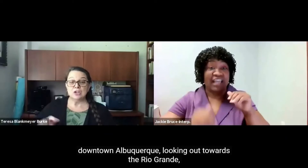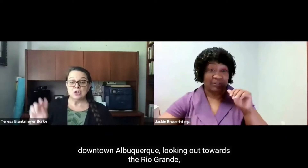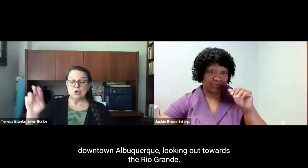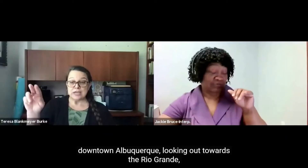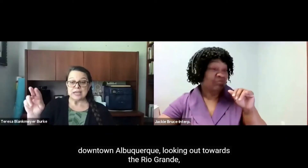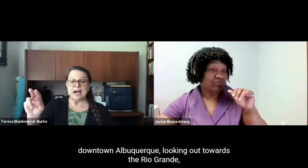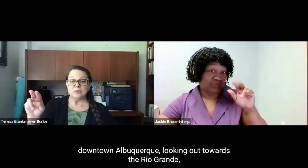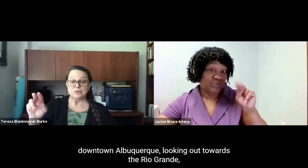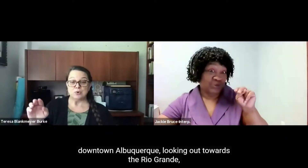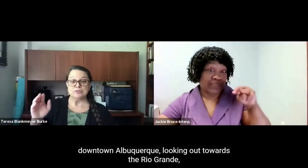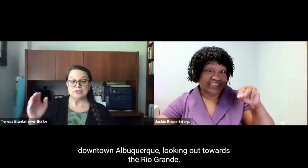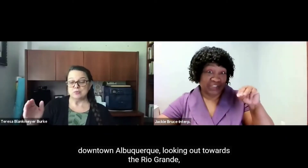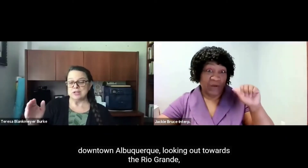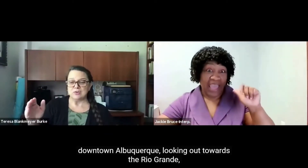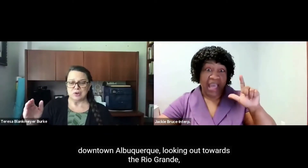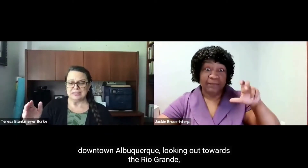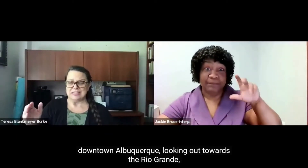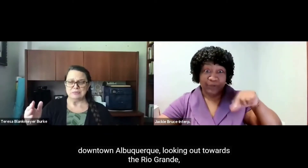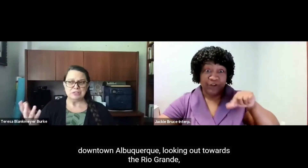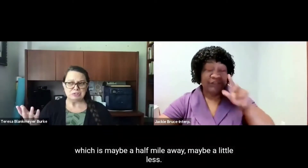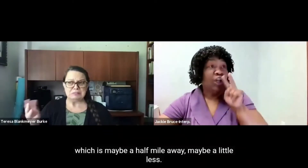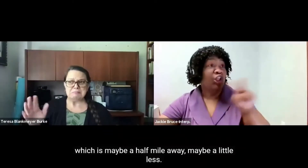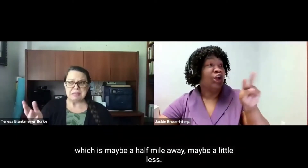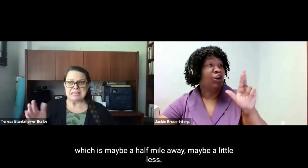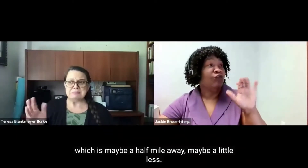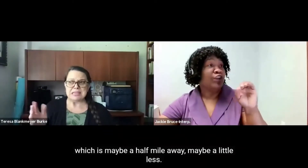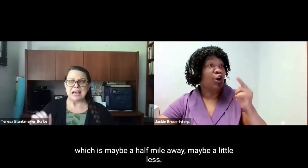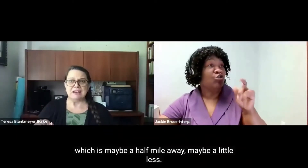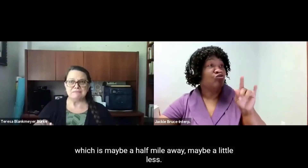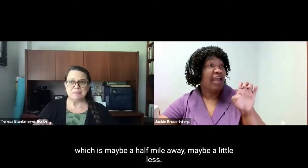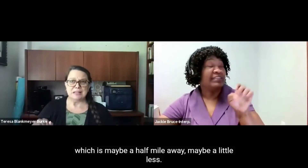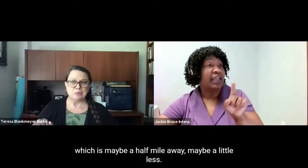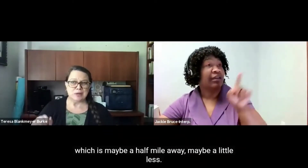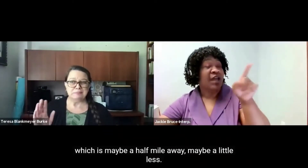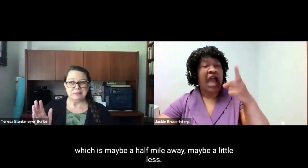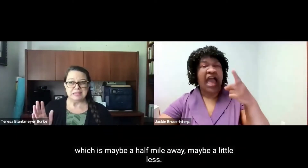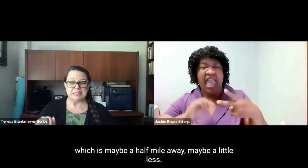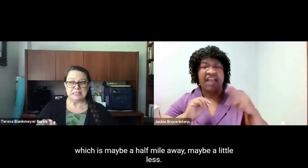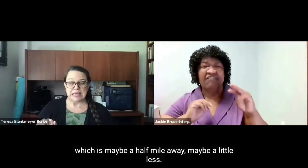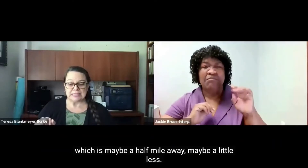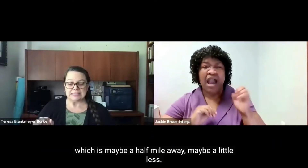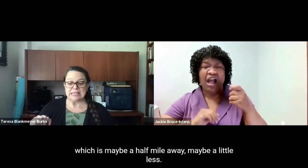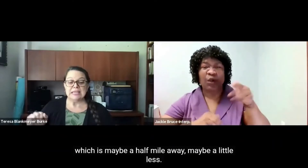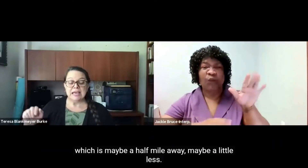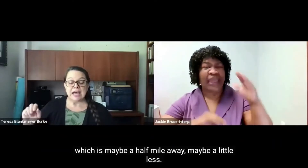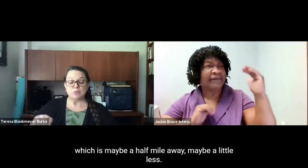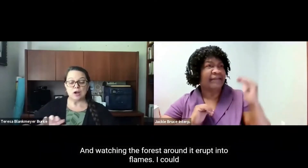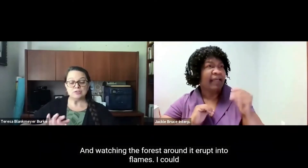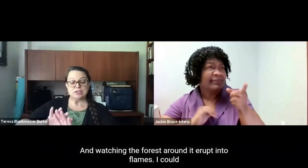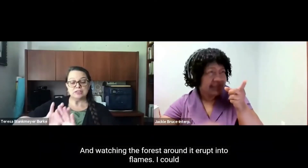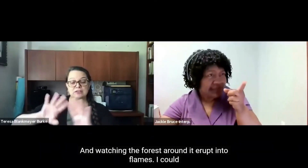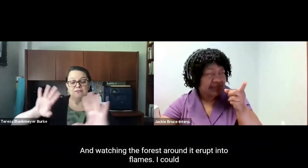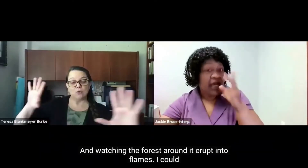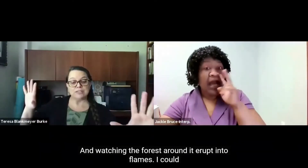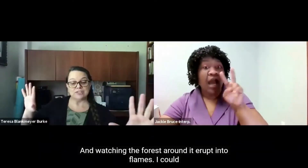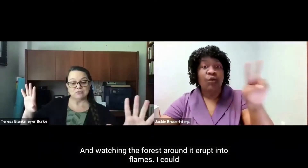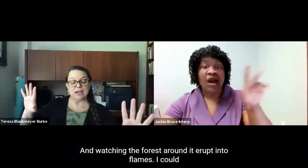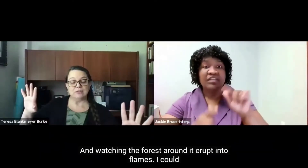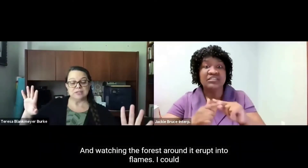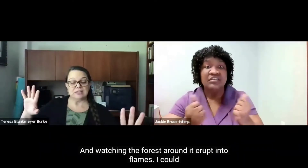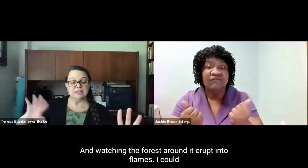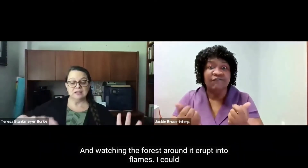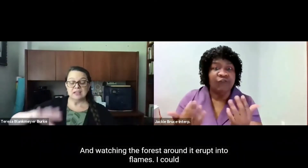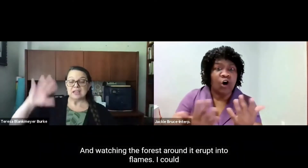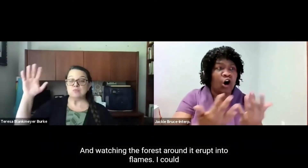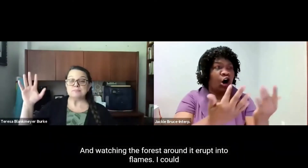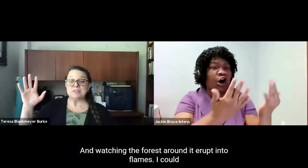Albuquerque, looking out towards the Rio Grande, which is maybe a half mile away, maybe a little less, and watching the forest